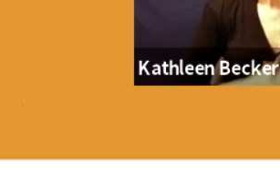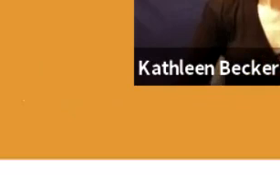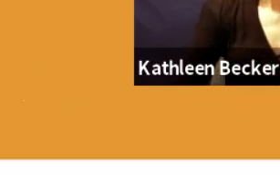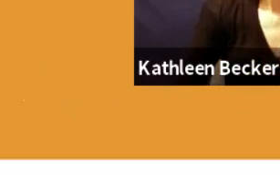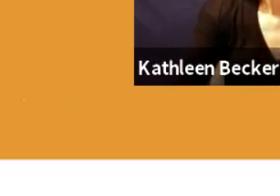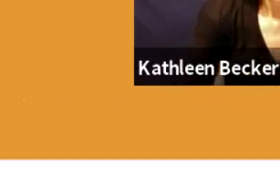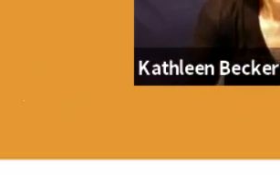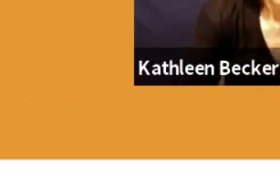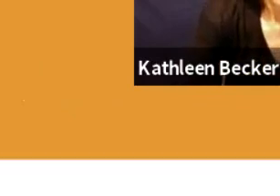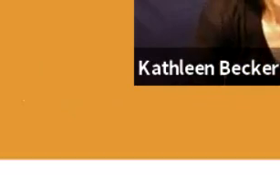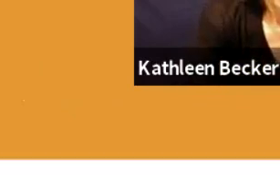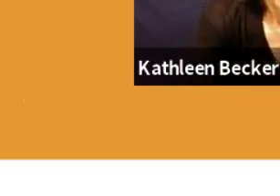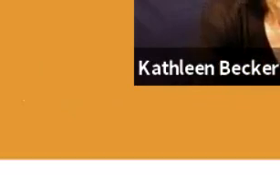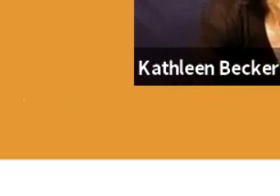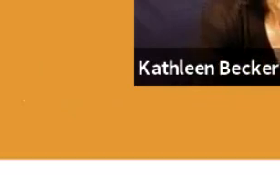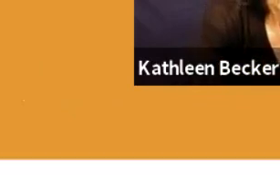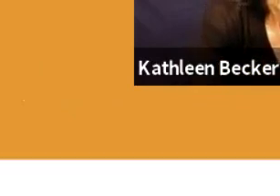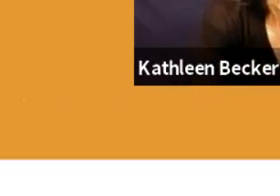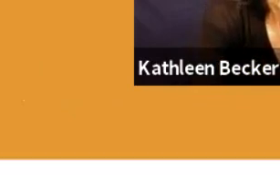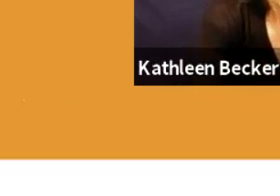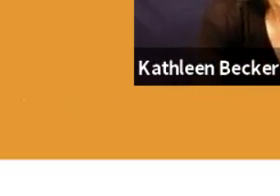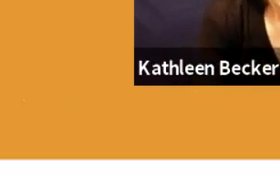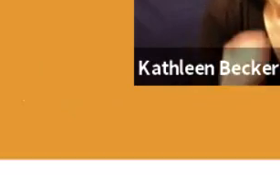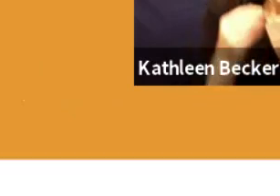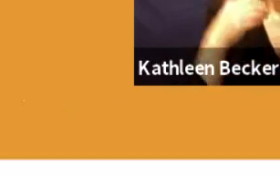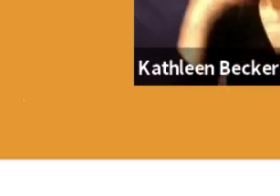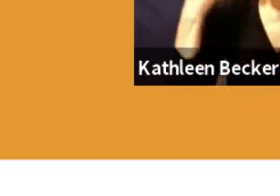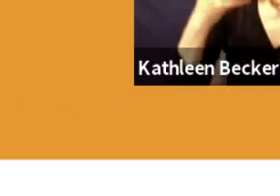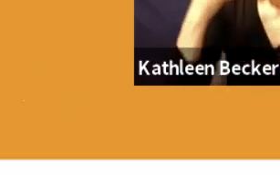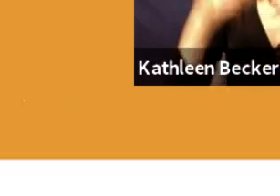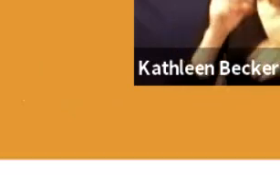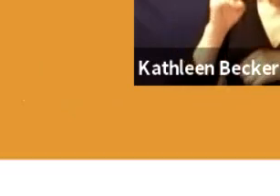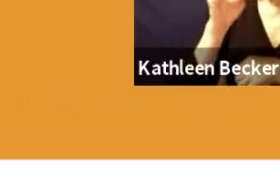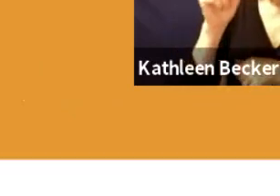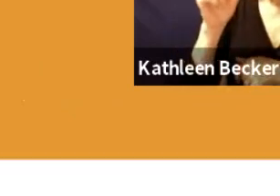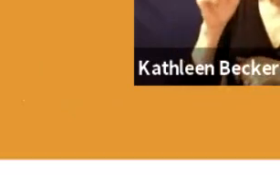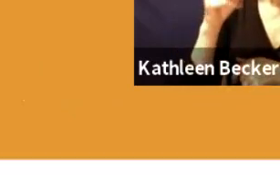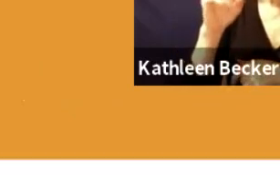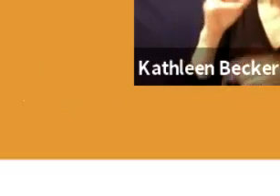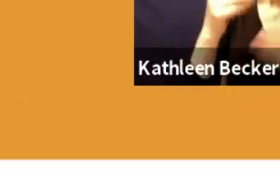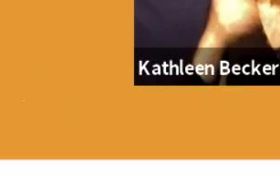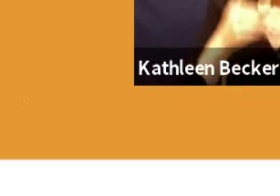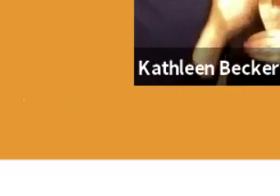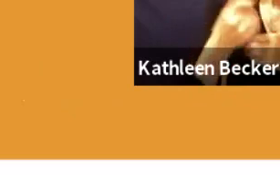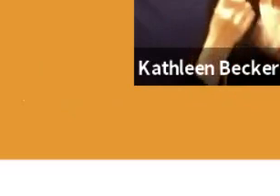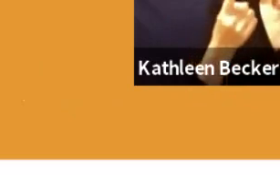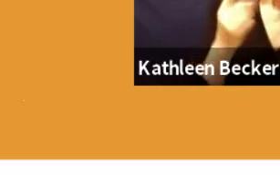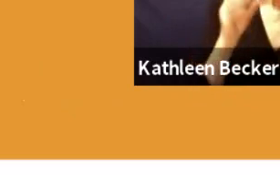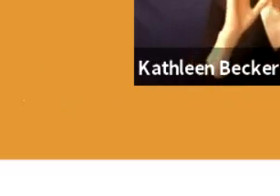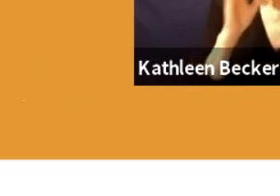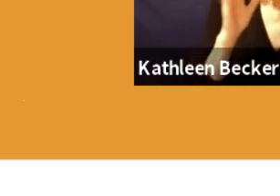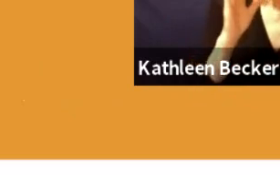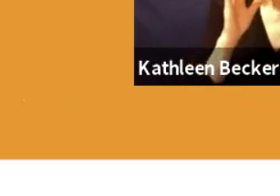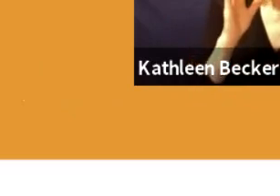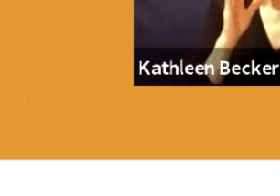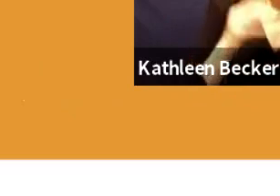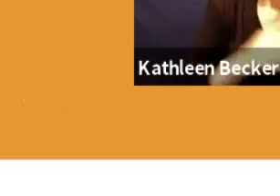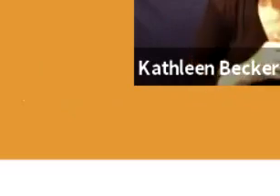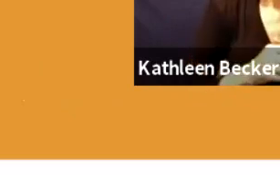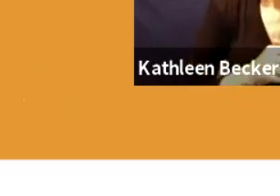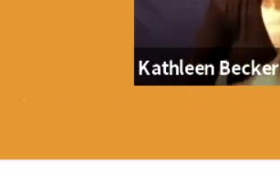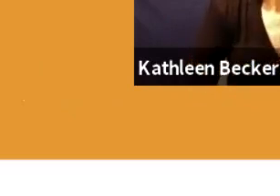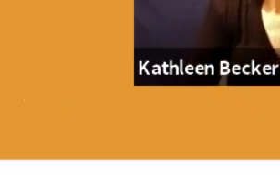We do have some upcoming webinars. Our next one will be